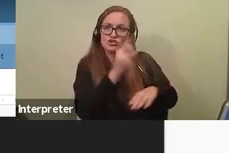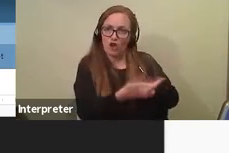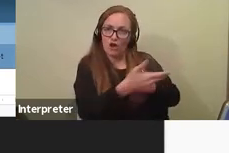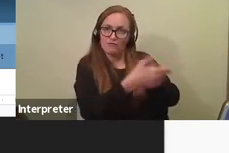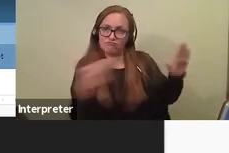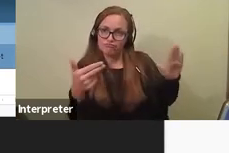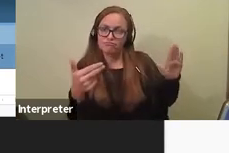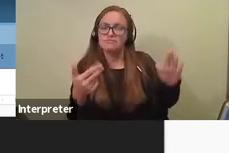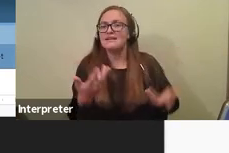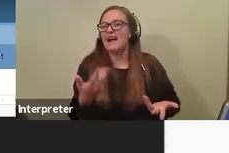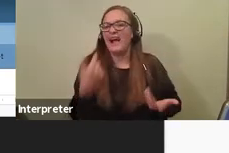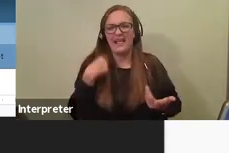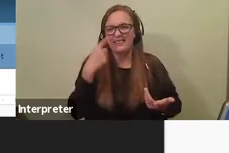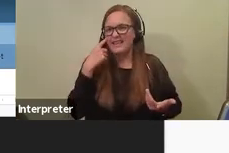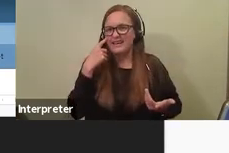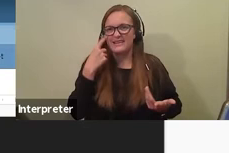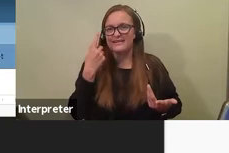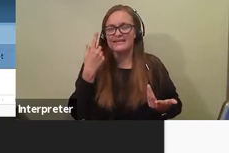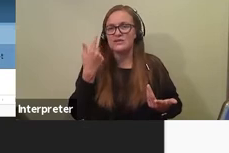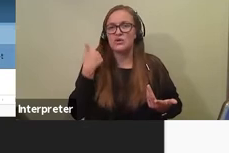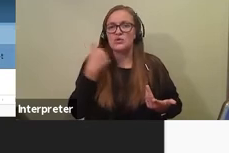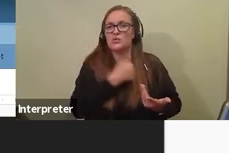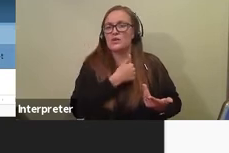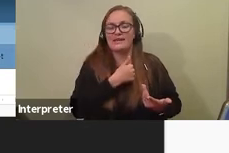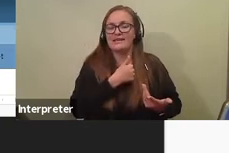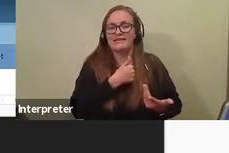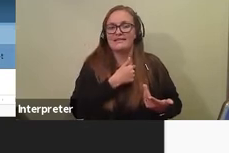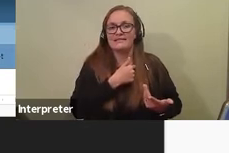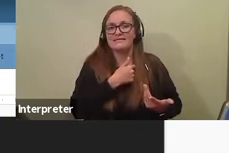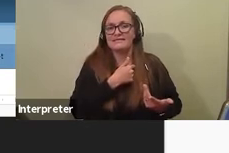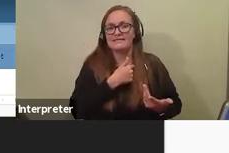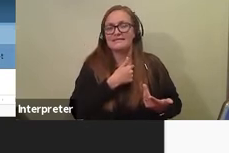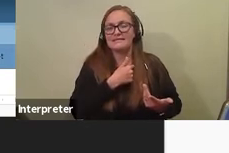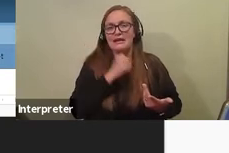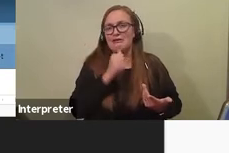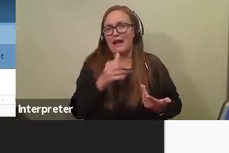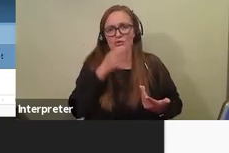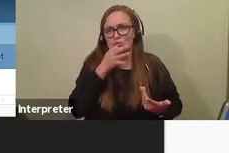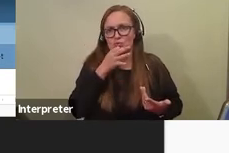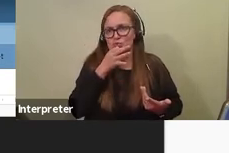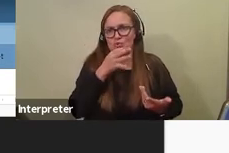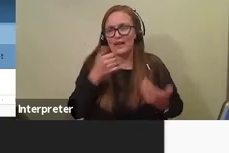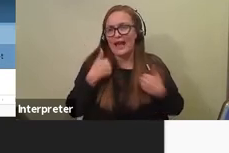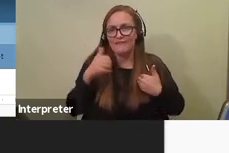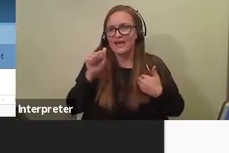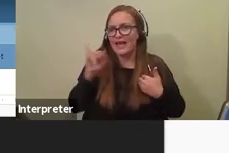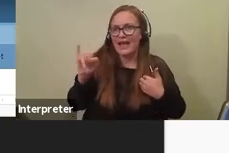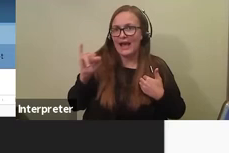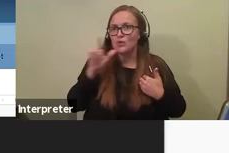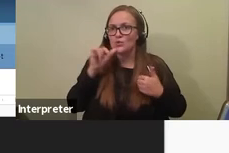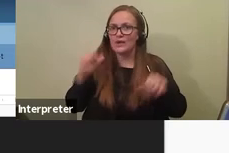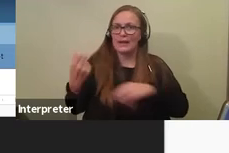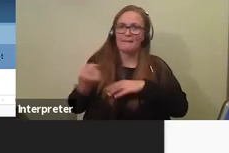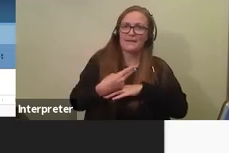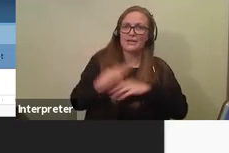far away from an AI that's able to, you know, do everything better than a human can, just because of the fact that humans can do